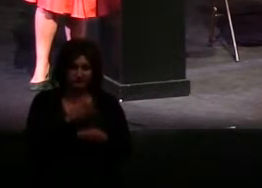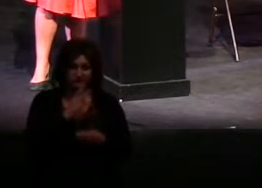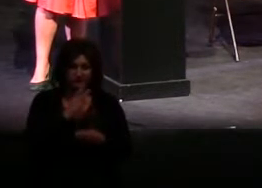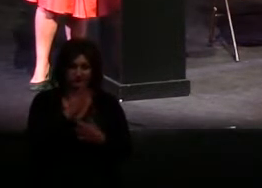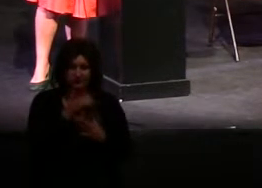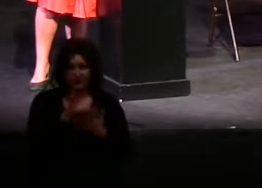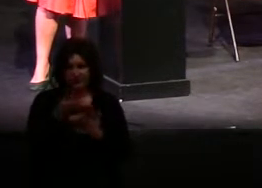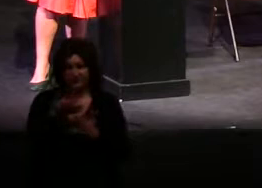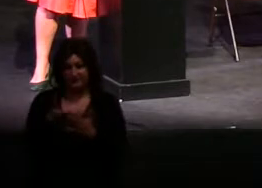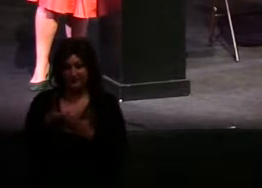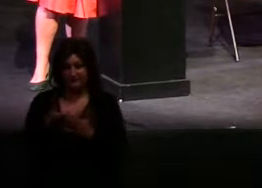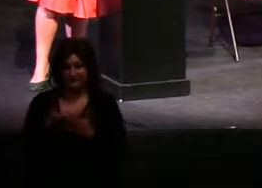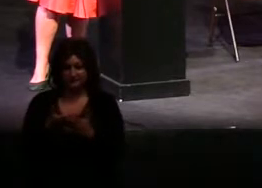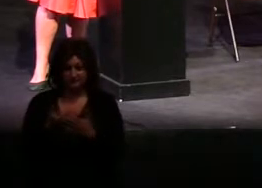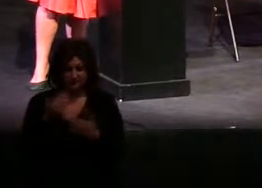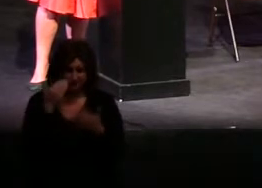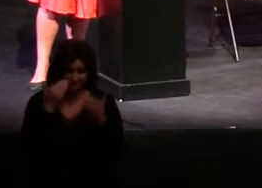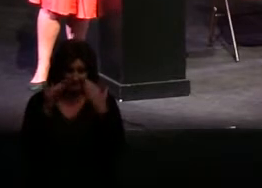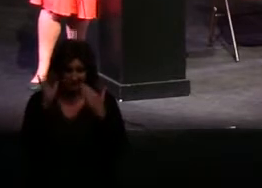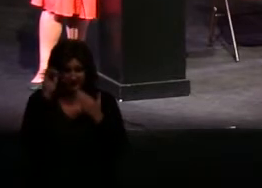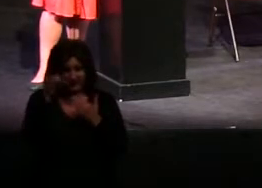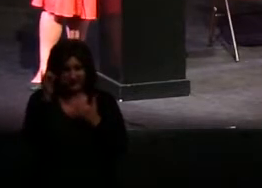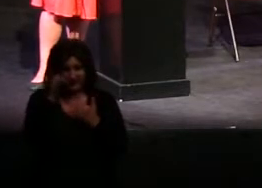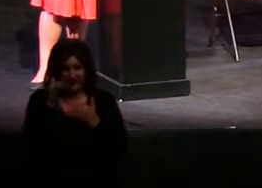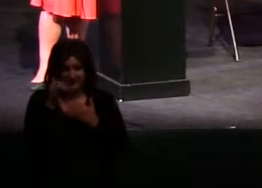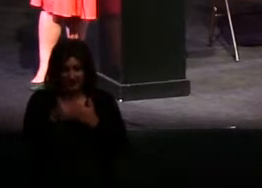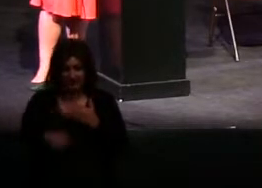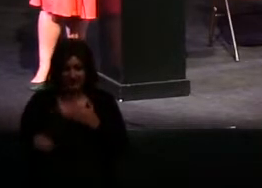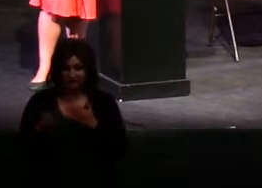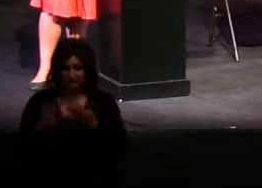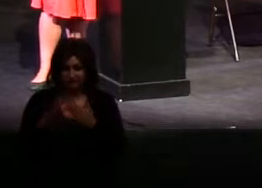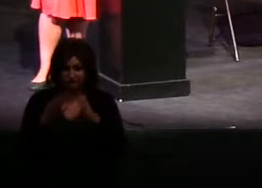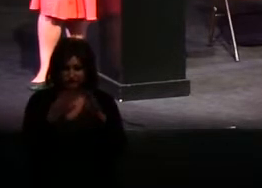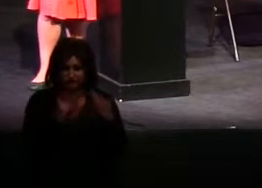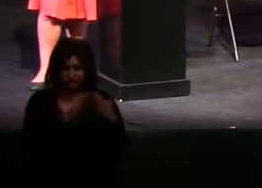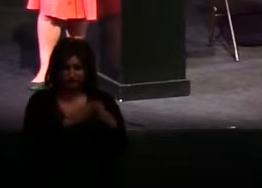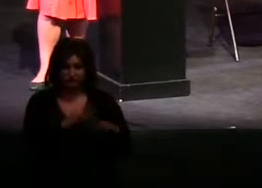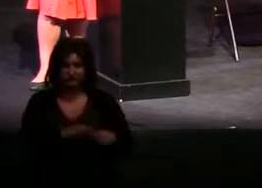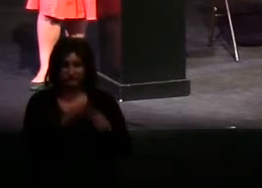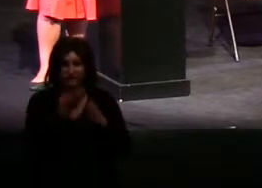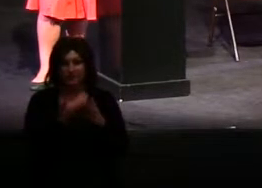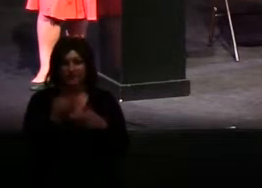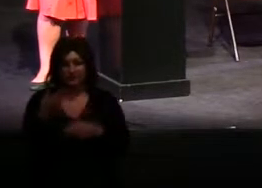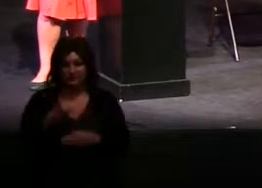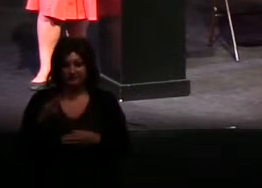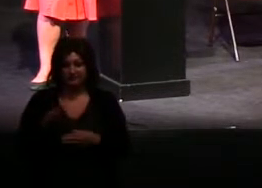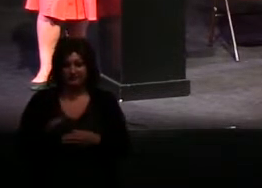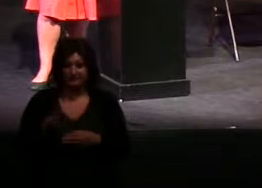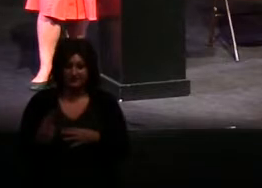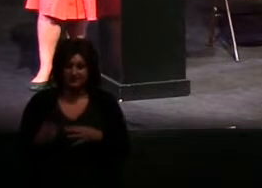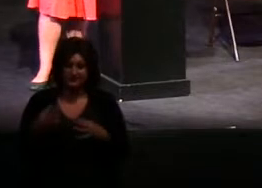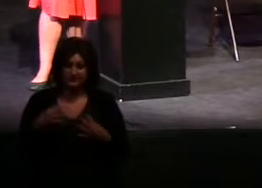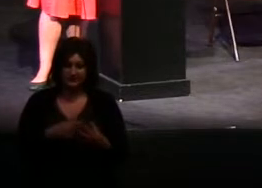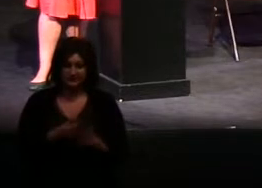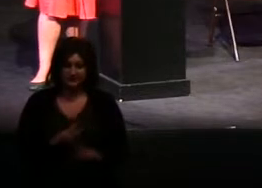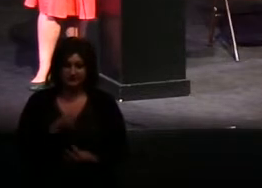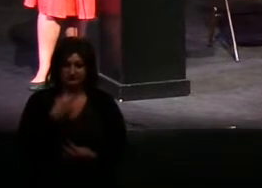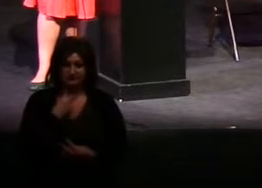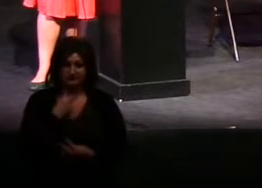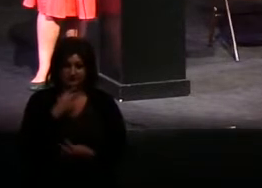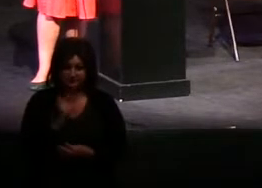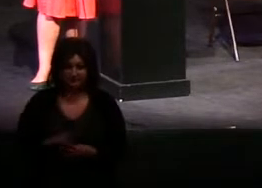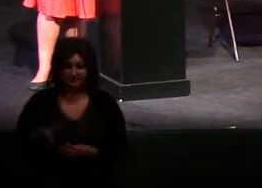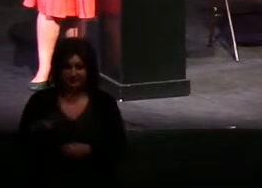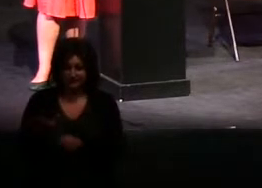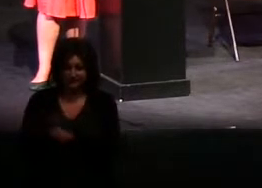parcel, a rare cow parsnip community, part of a history of embattlement, of space being